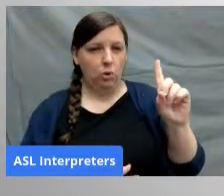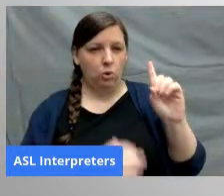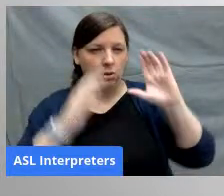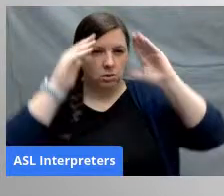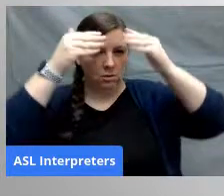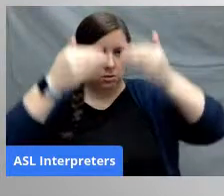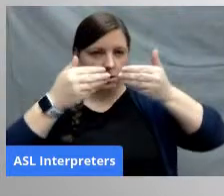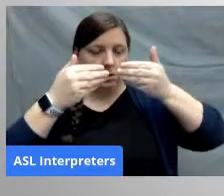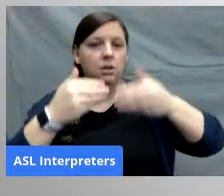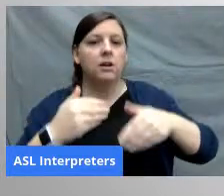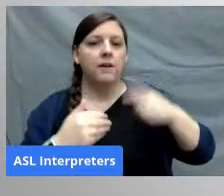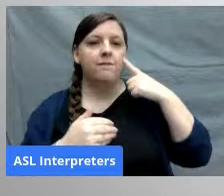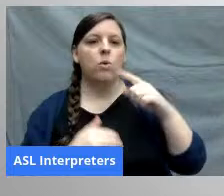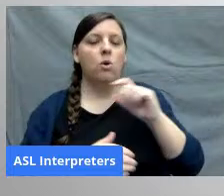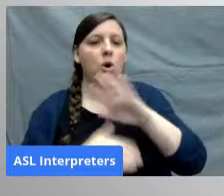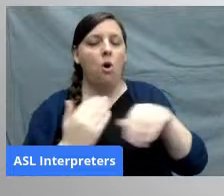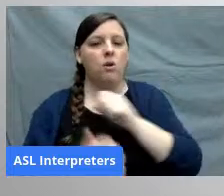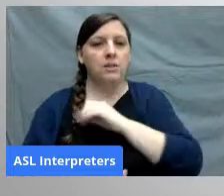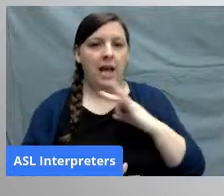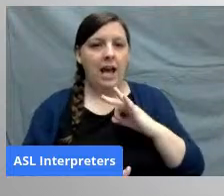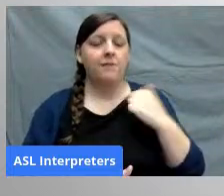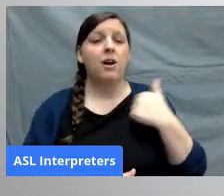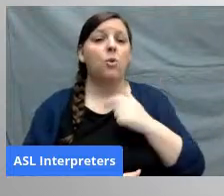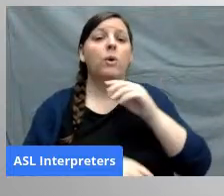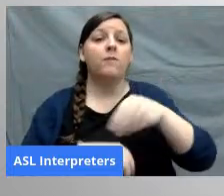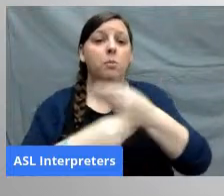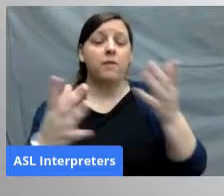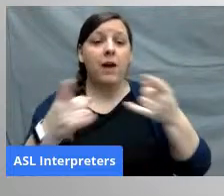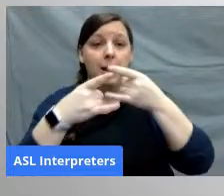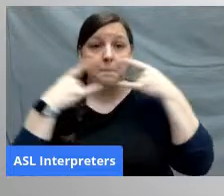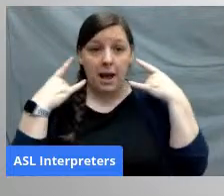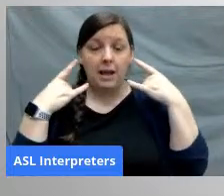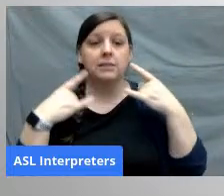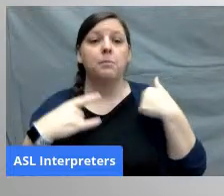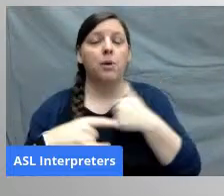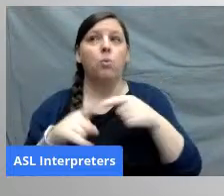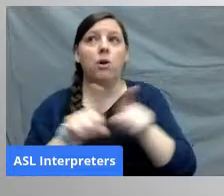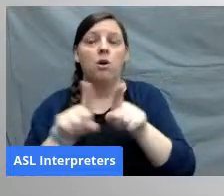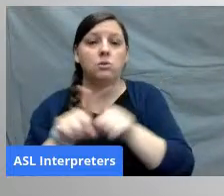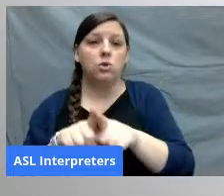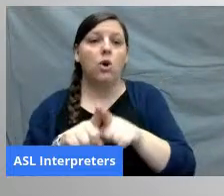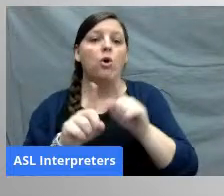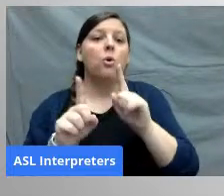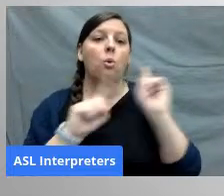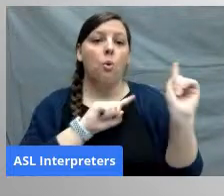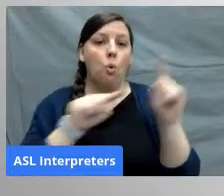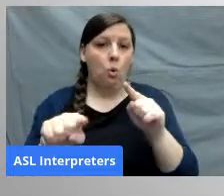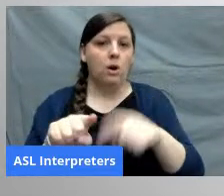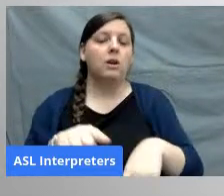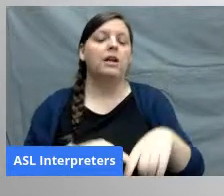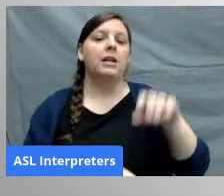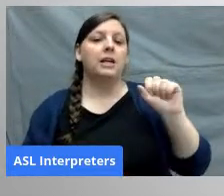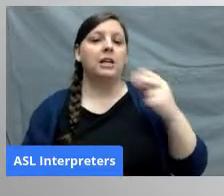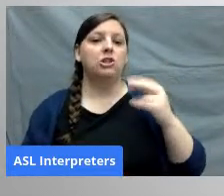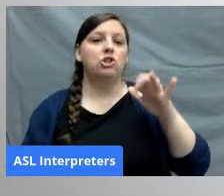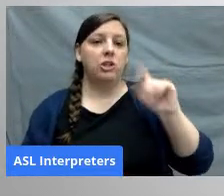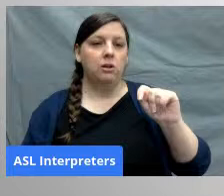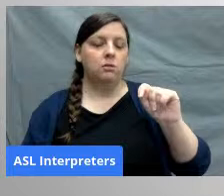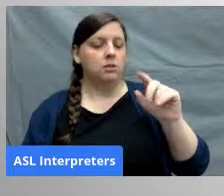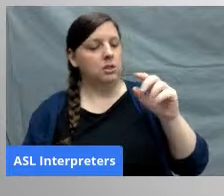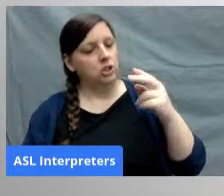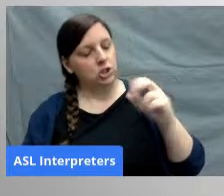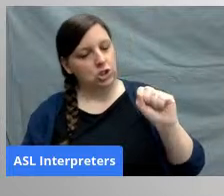ordered 5,000 face shields. So staff will have face shields and face masks to use in their